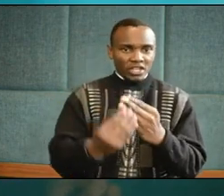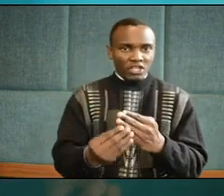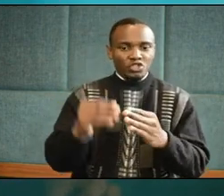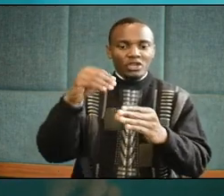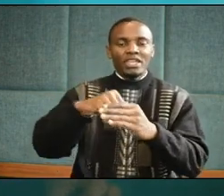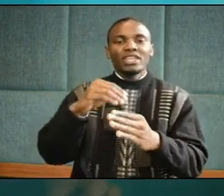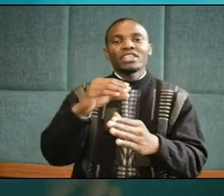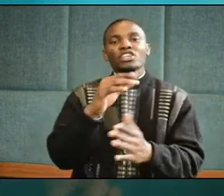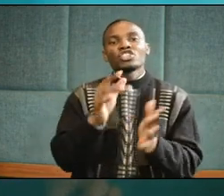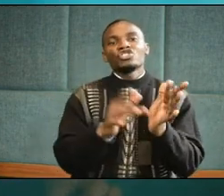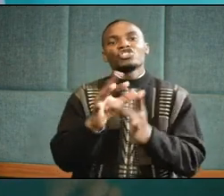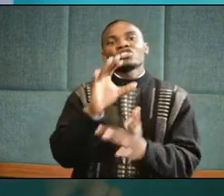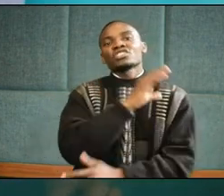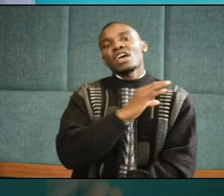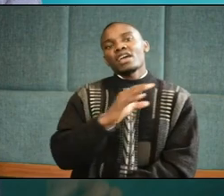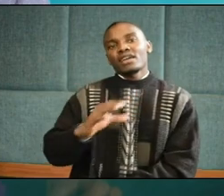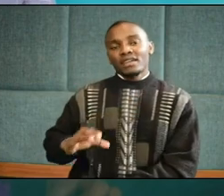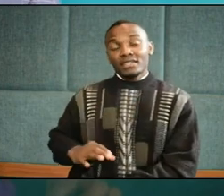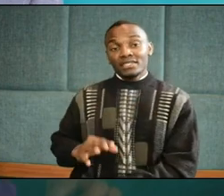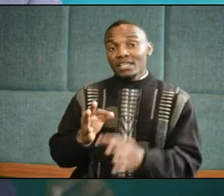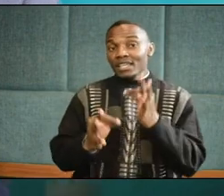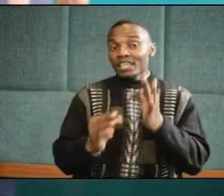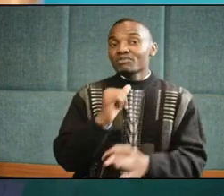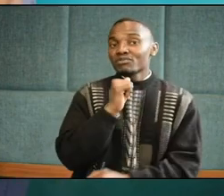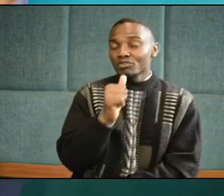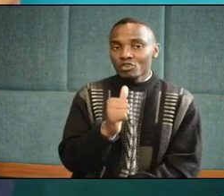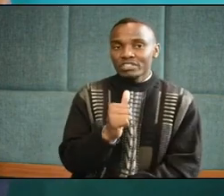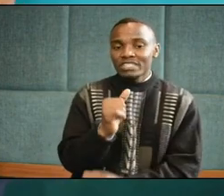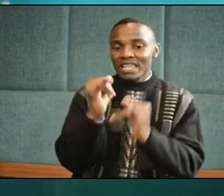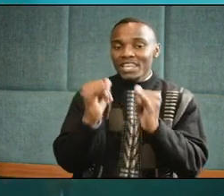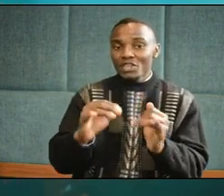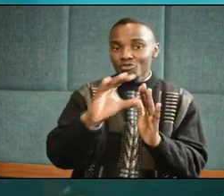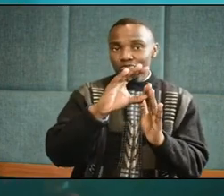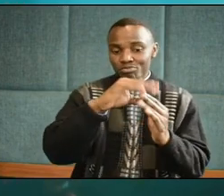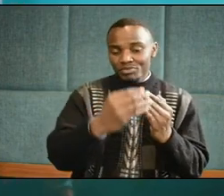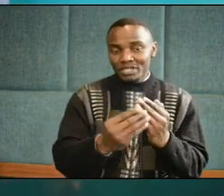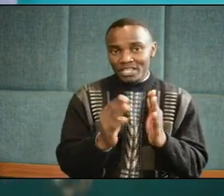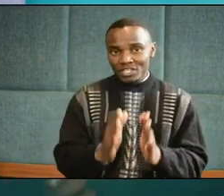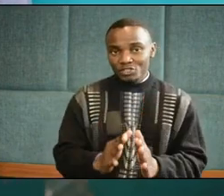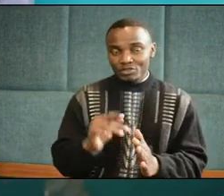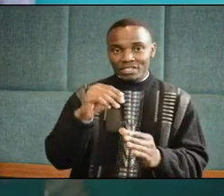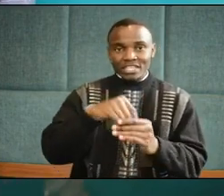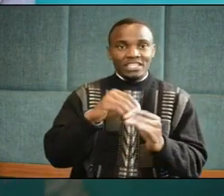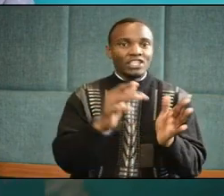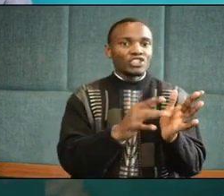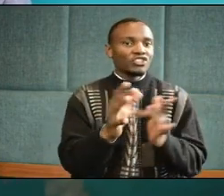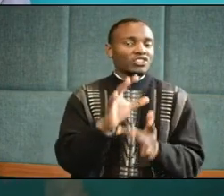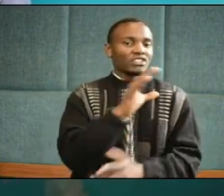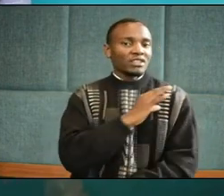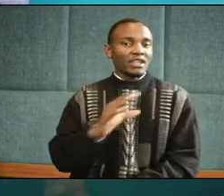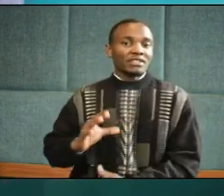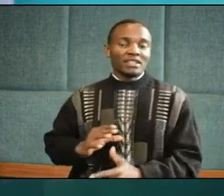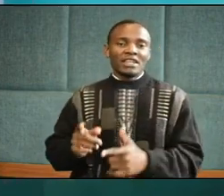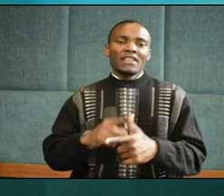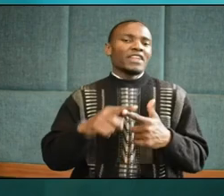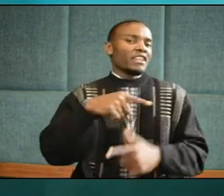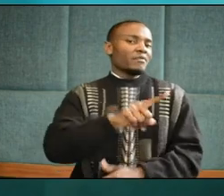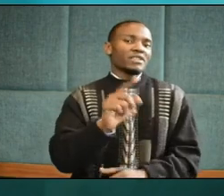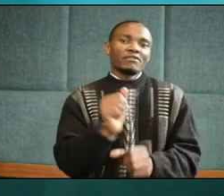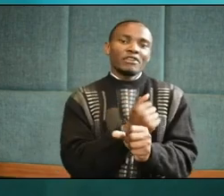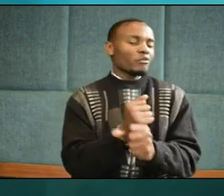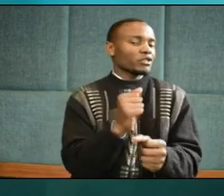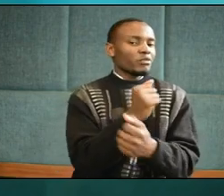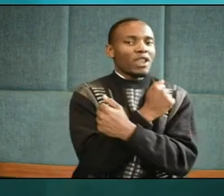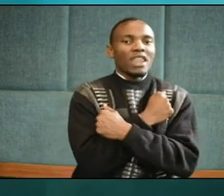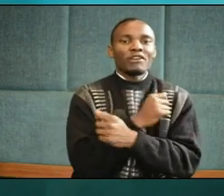If someone is not a new creation in Christ, he cannot be able to love the way Christ loved. He cannot